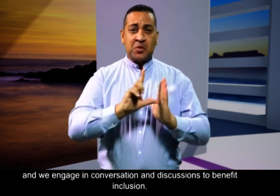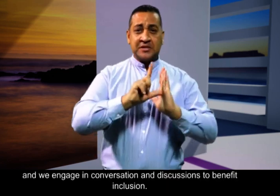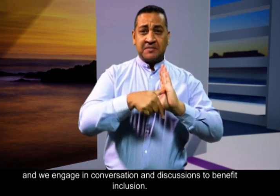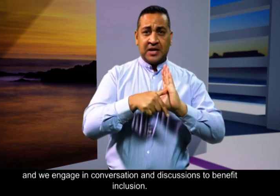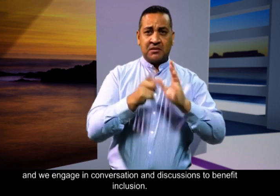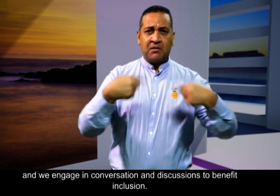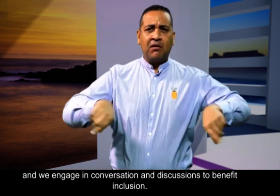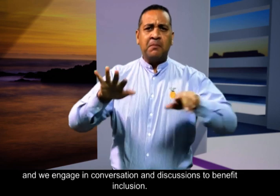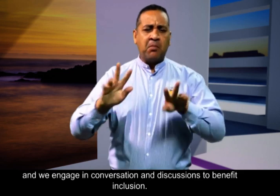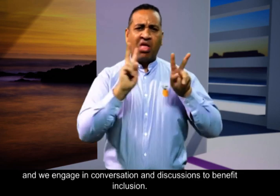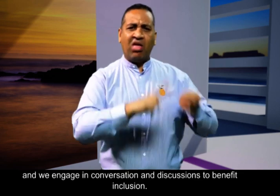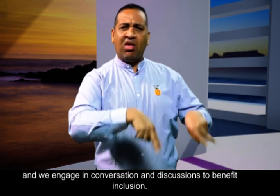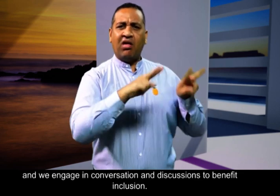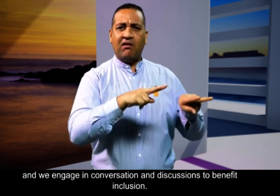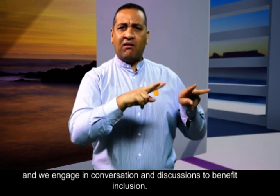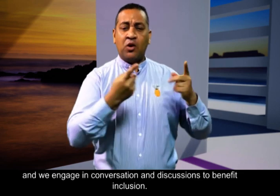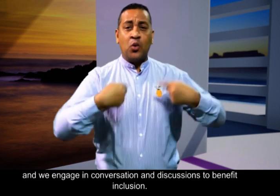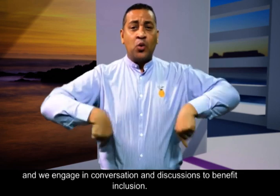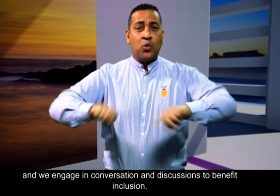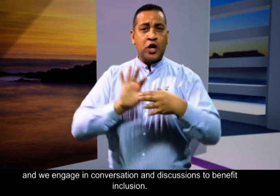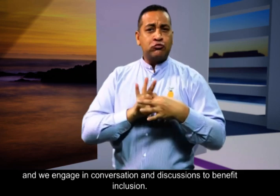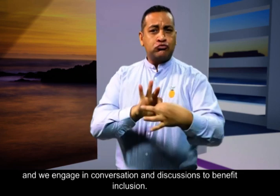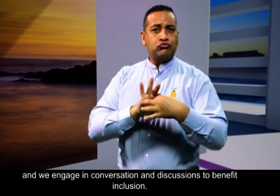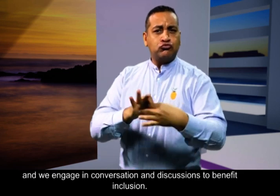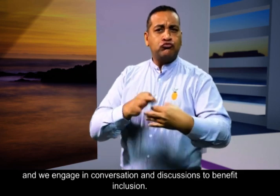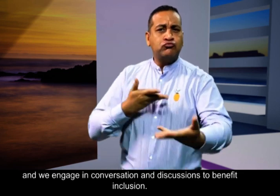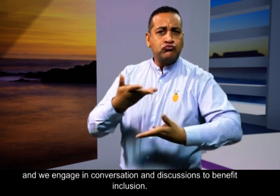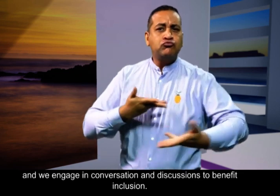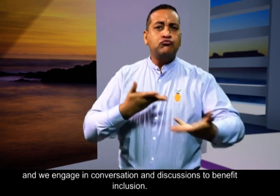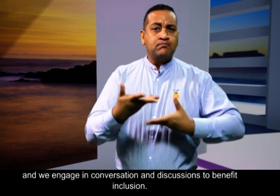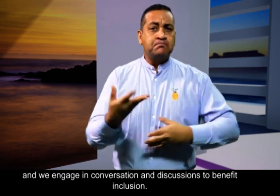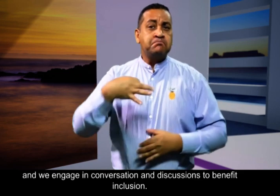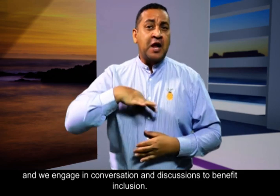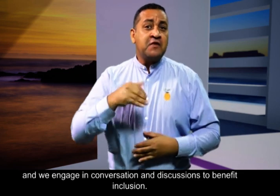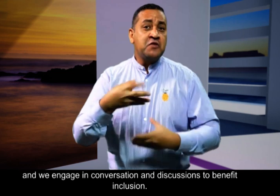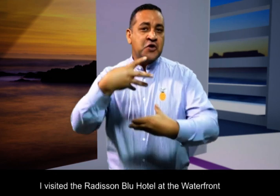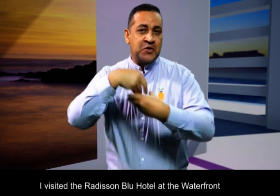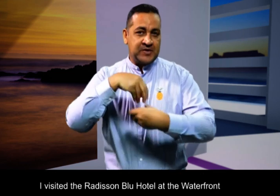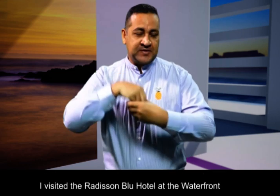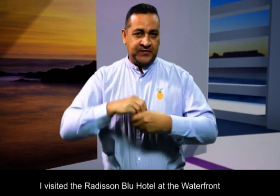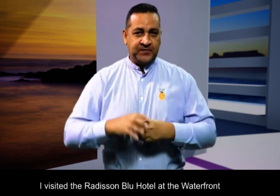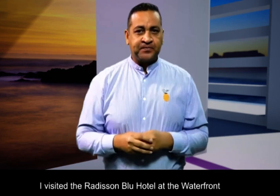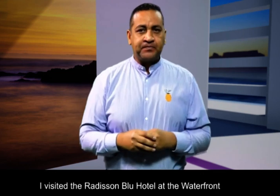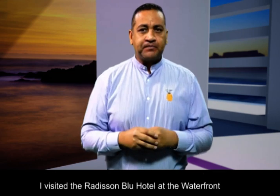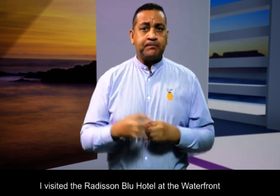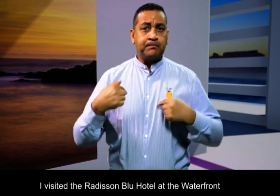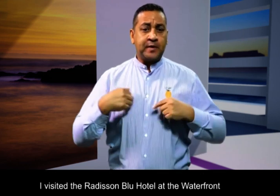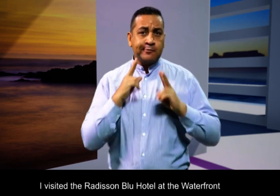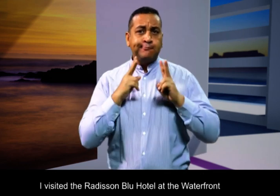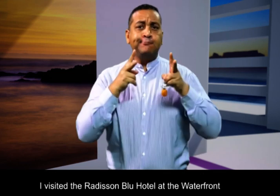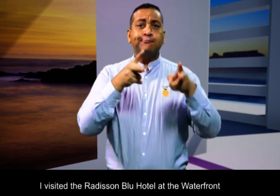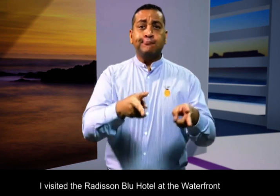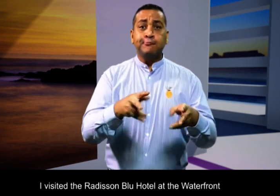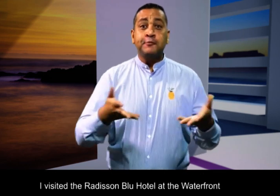about disability and we engage in conversation and discussions to benefit inclusion. I